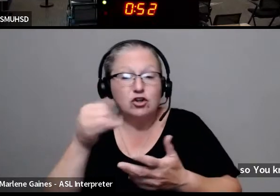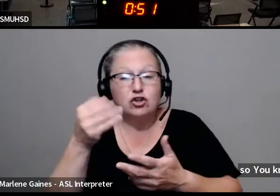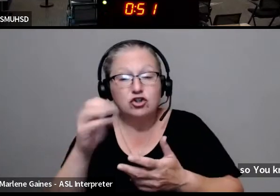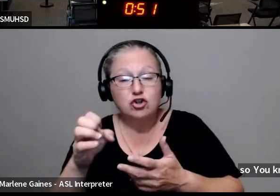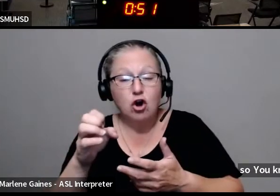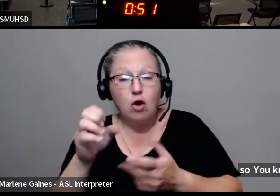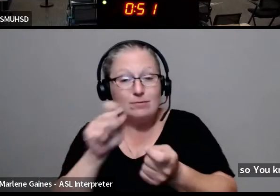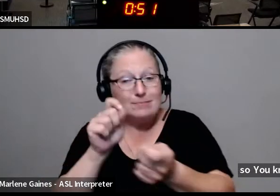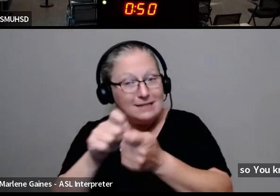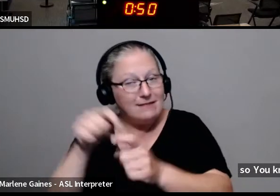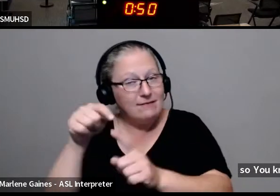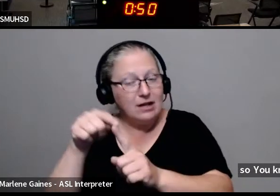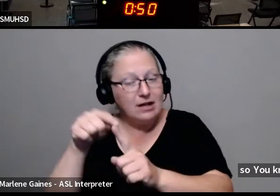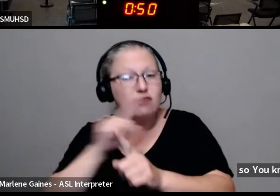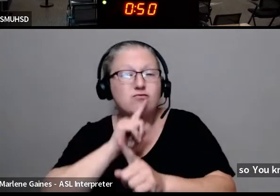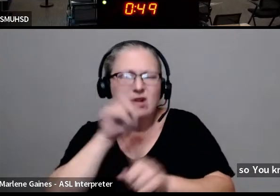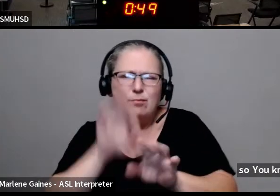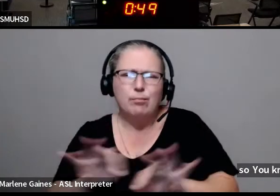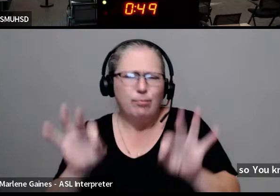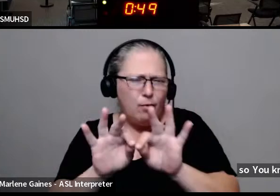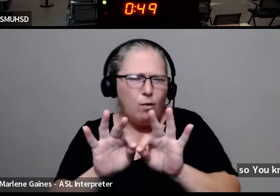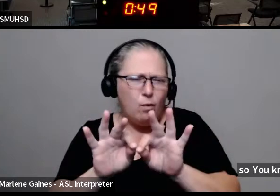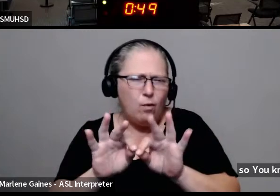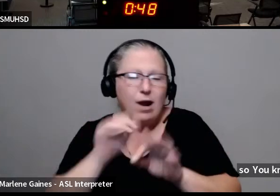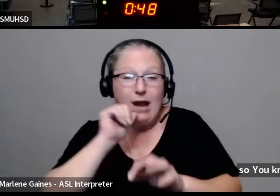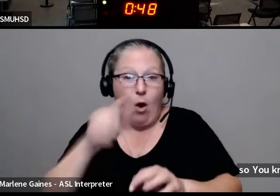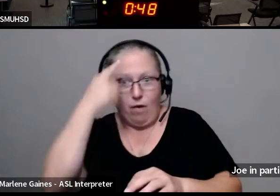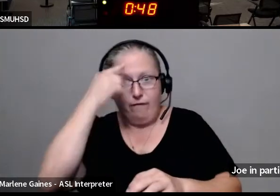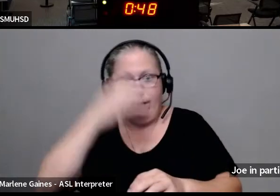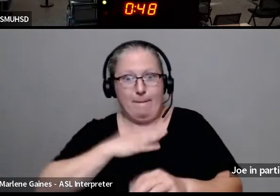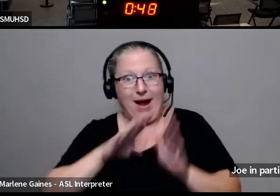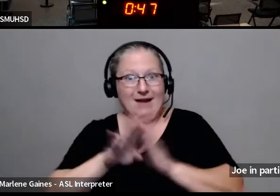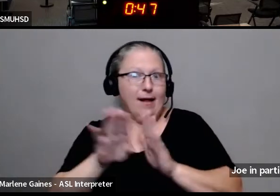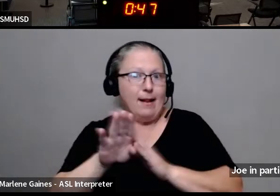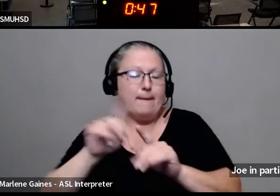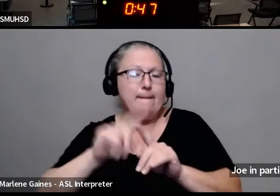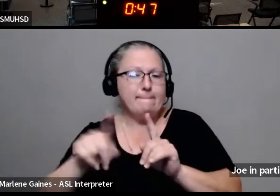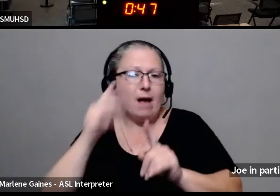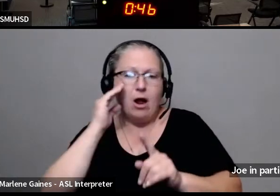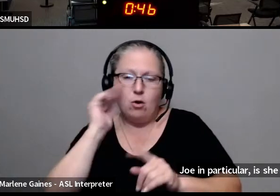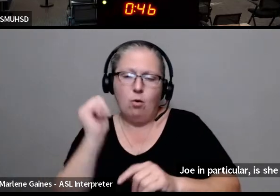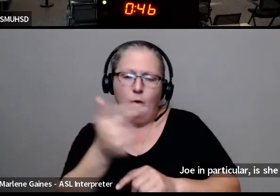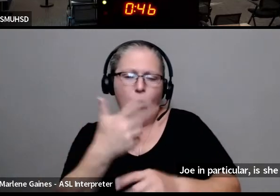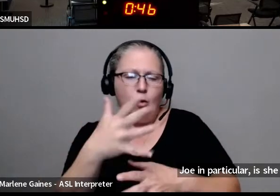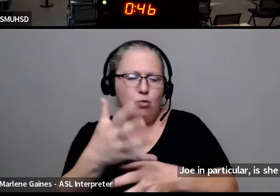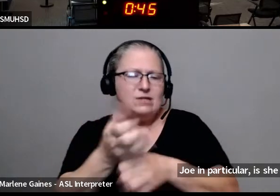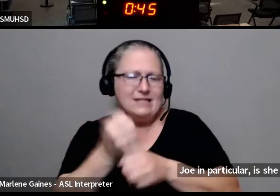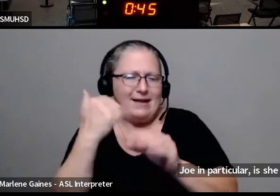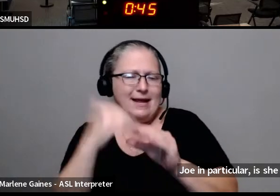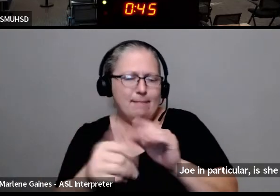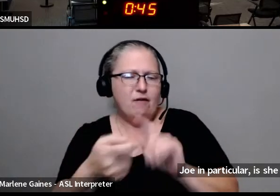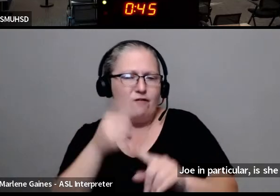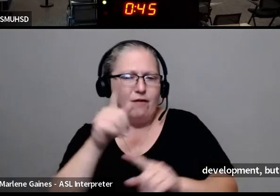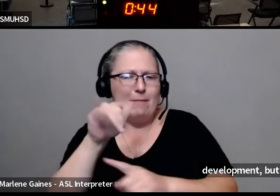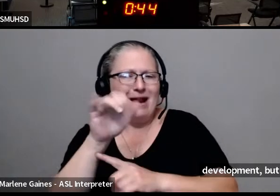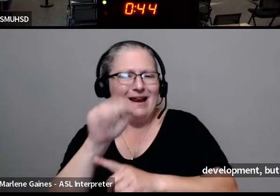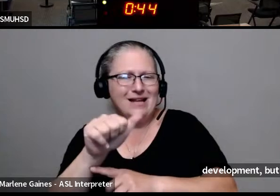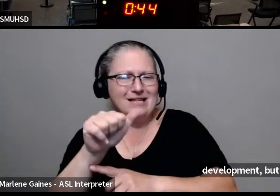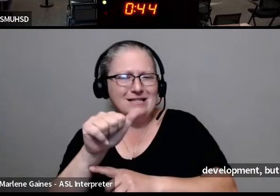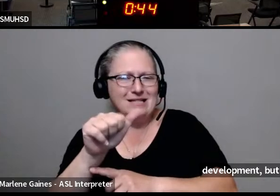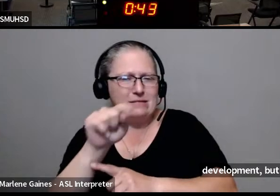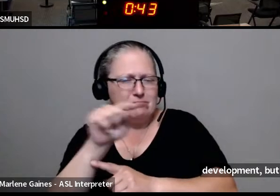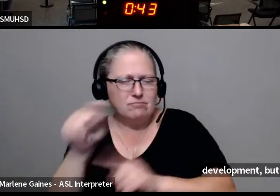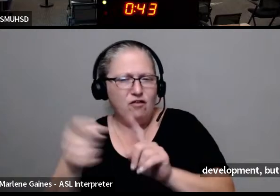Joe in particular is just super important to not only my development, but also I know you already received an email from Lisa Poblete from